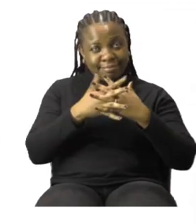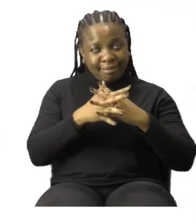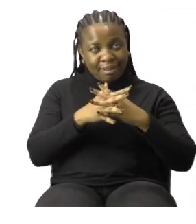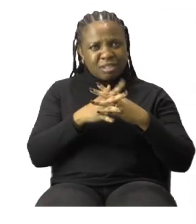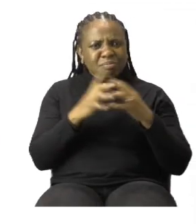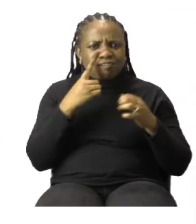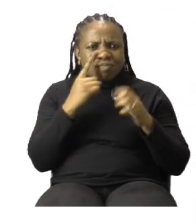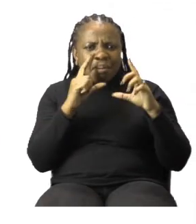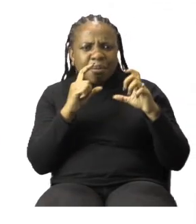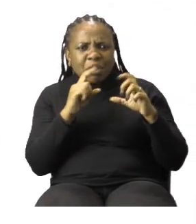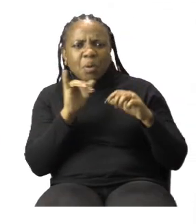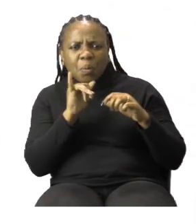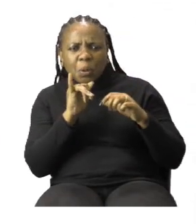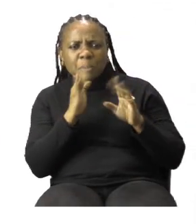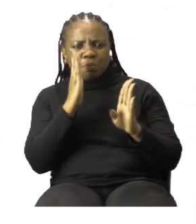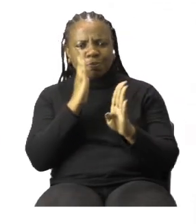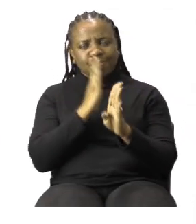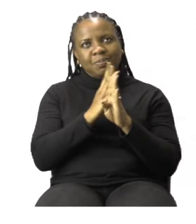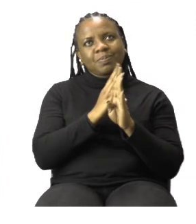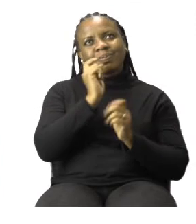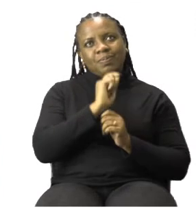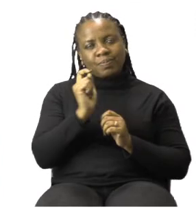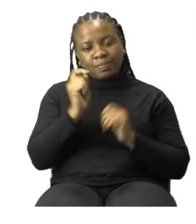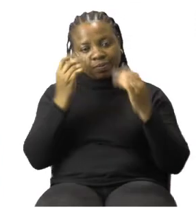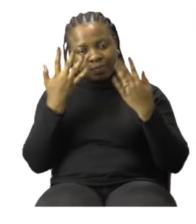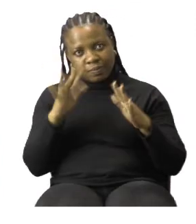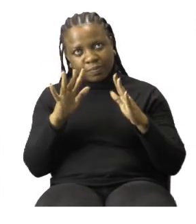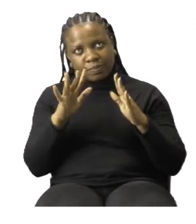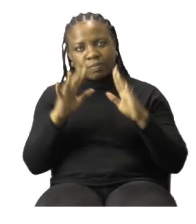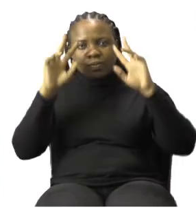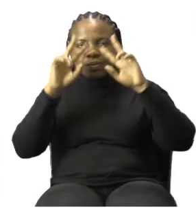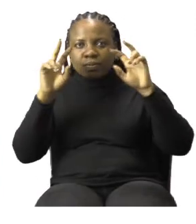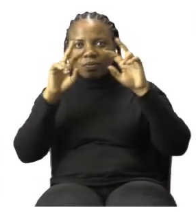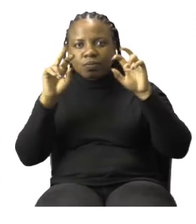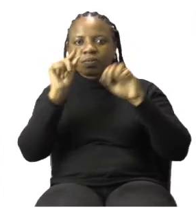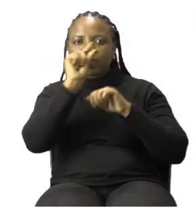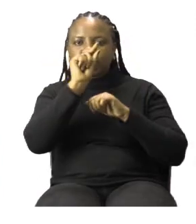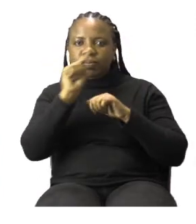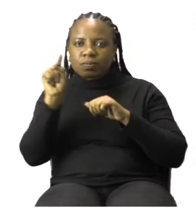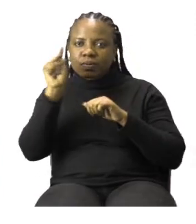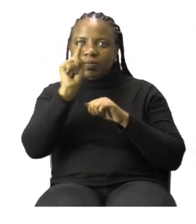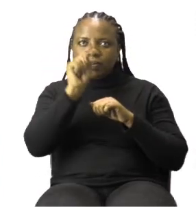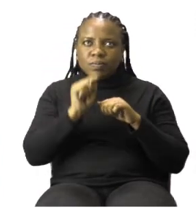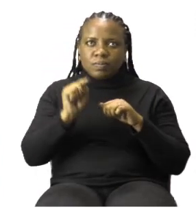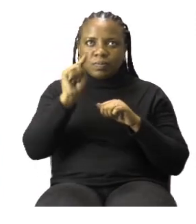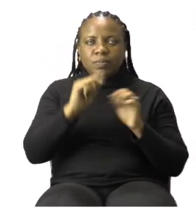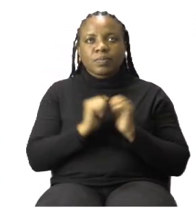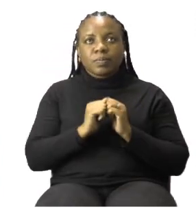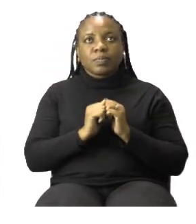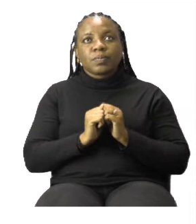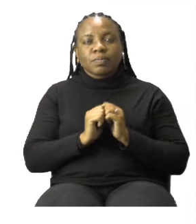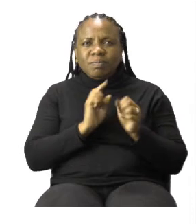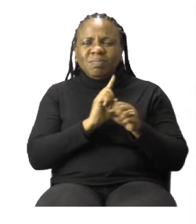word search. Sounds so exciting. So, we are going to do the word, the first